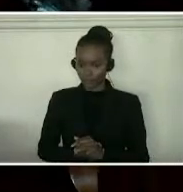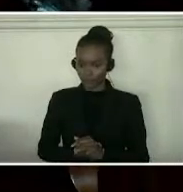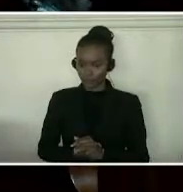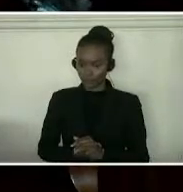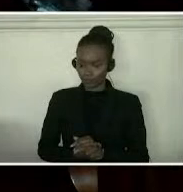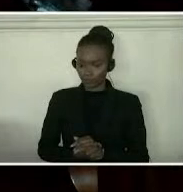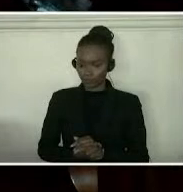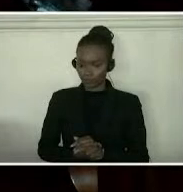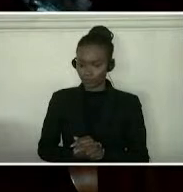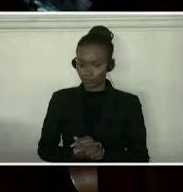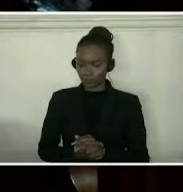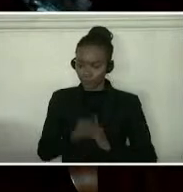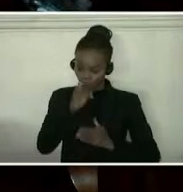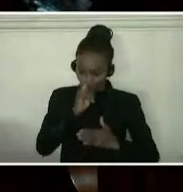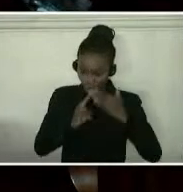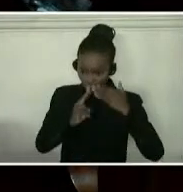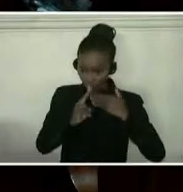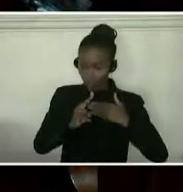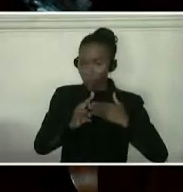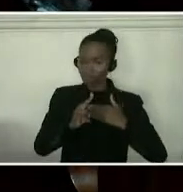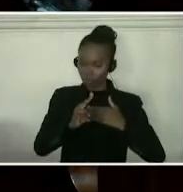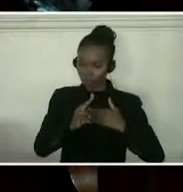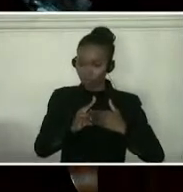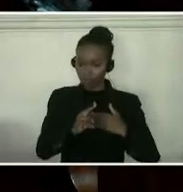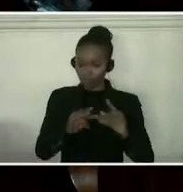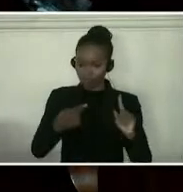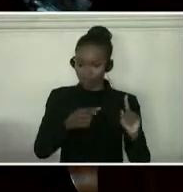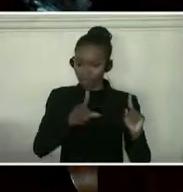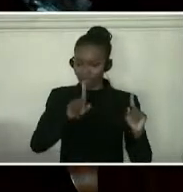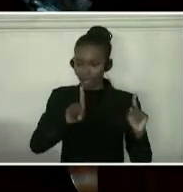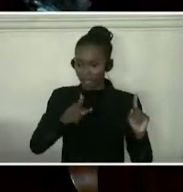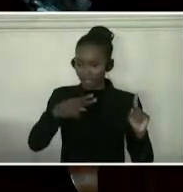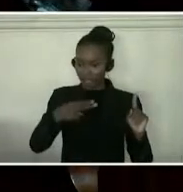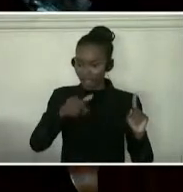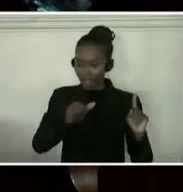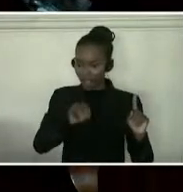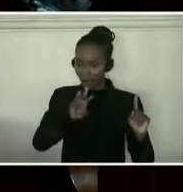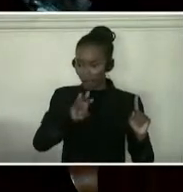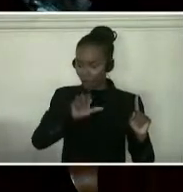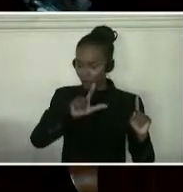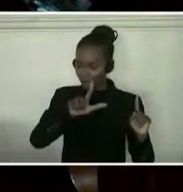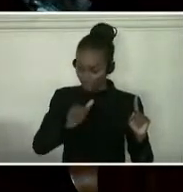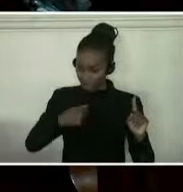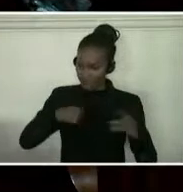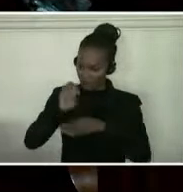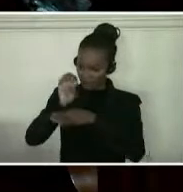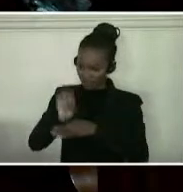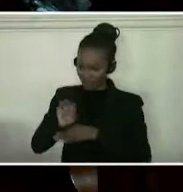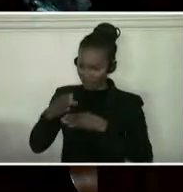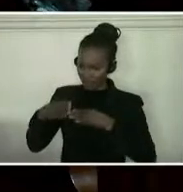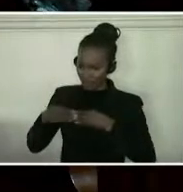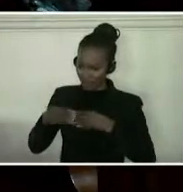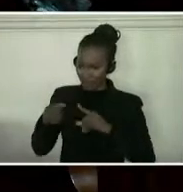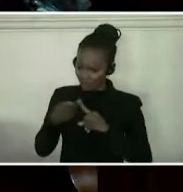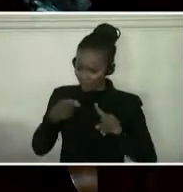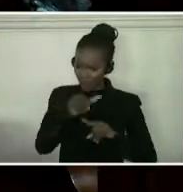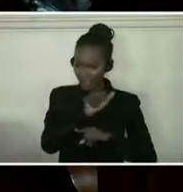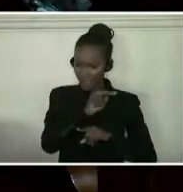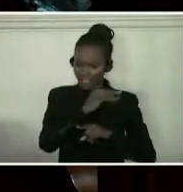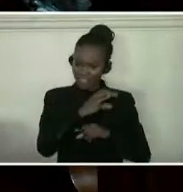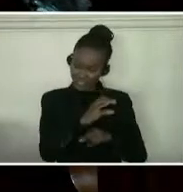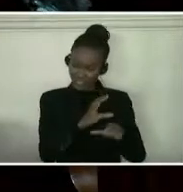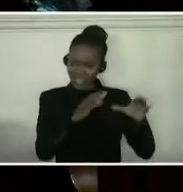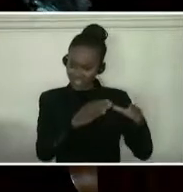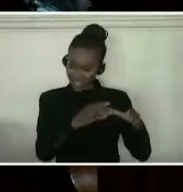on an honorable i am the executive coming from the african national congress i have to assist